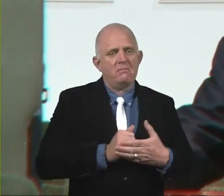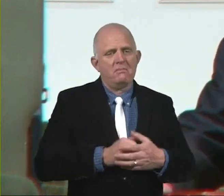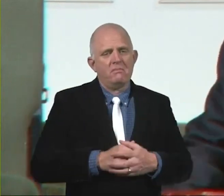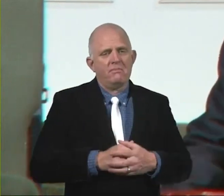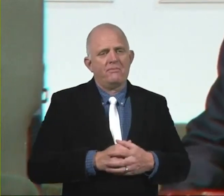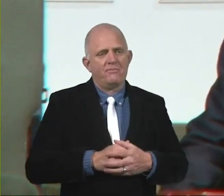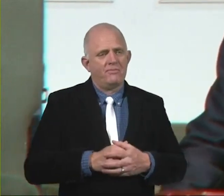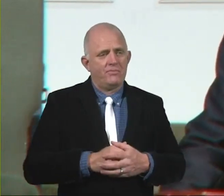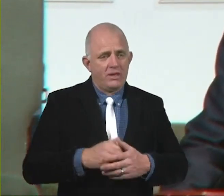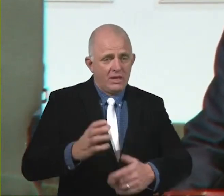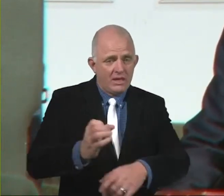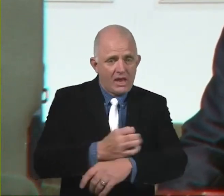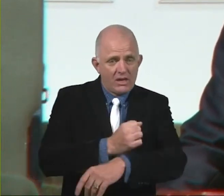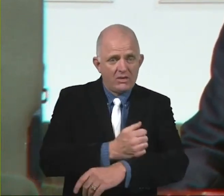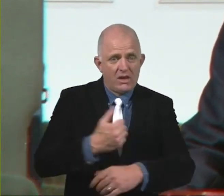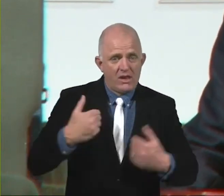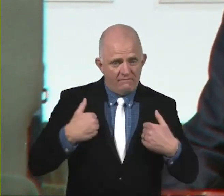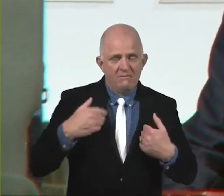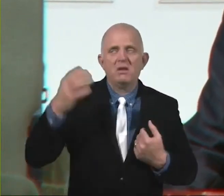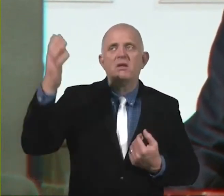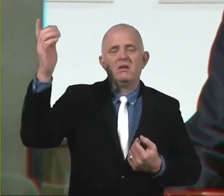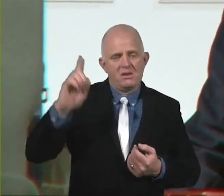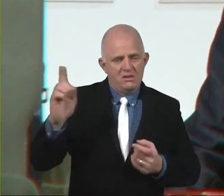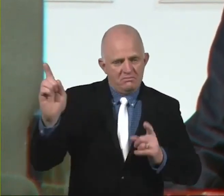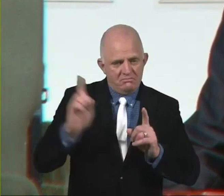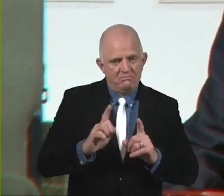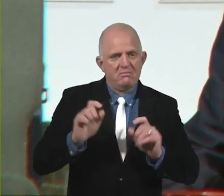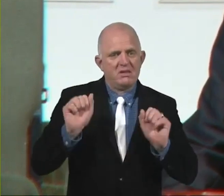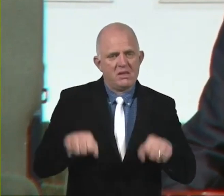up with cancer, I can't come.